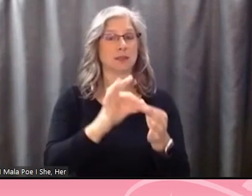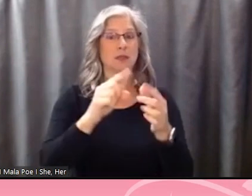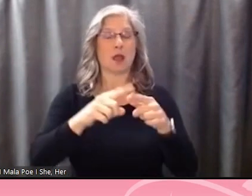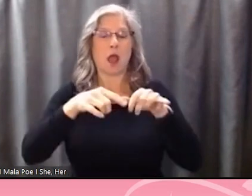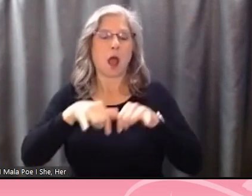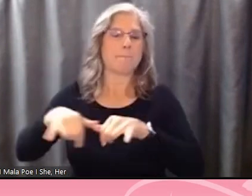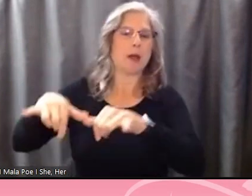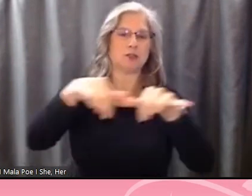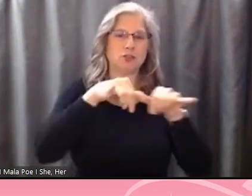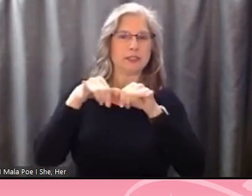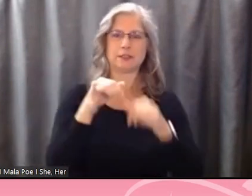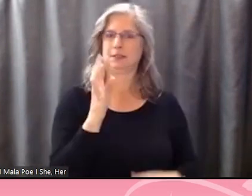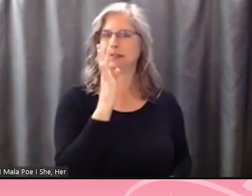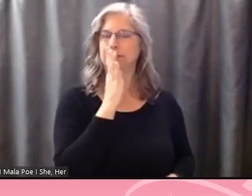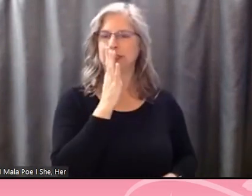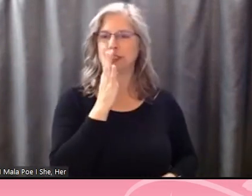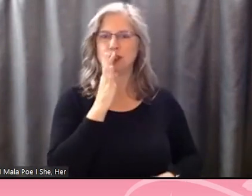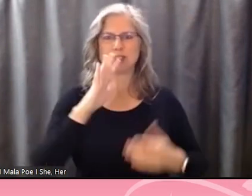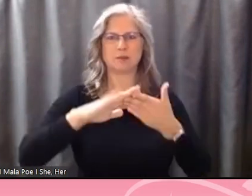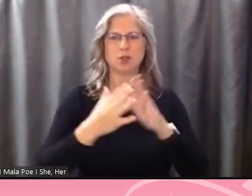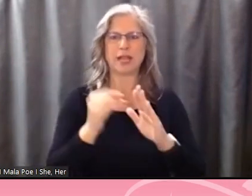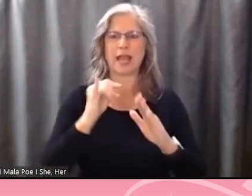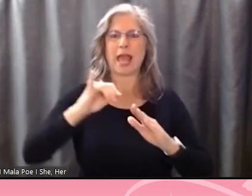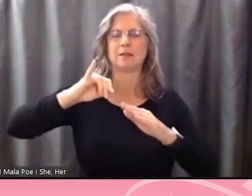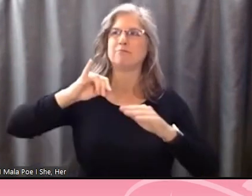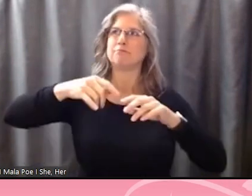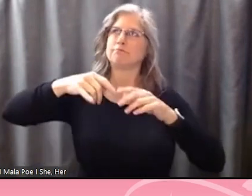speech community and a uniform national identity.